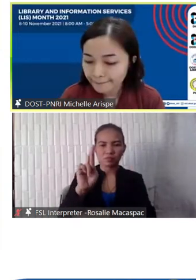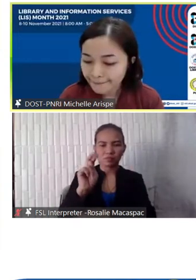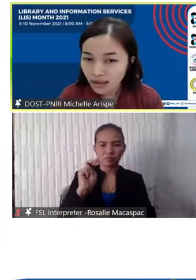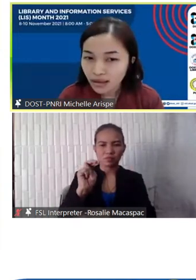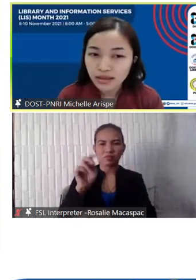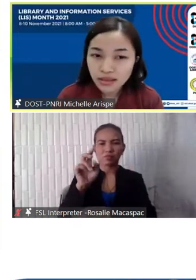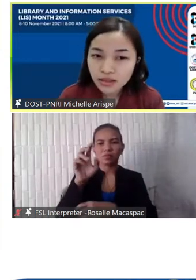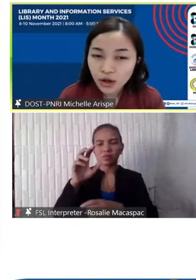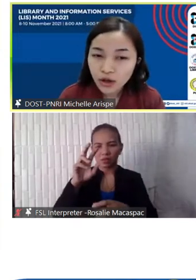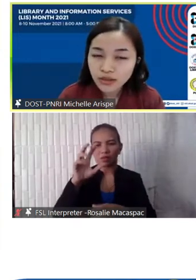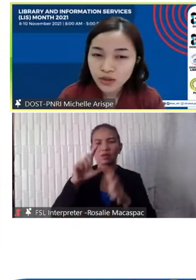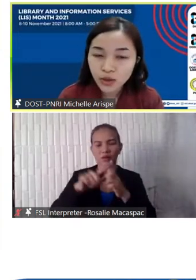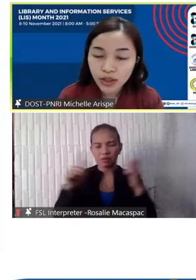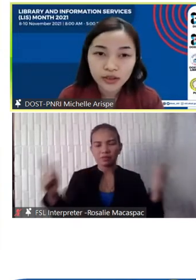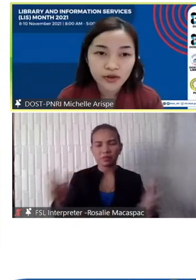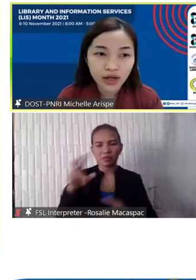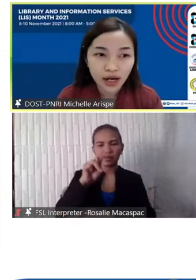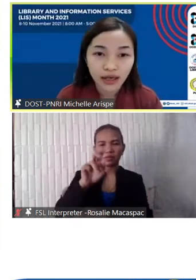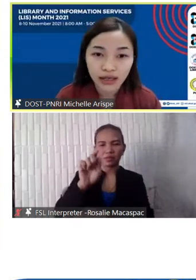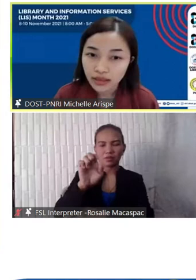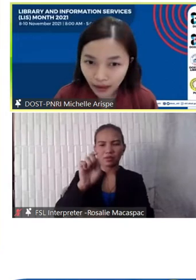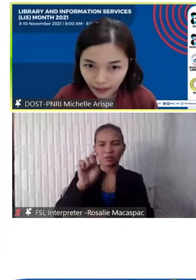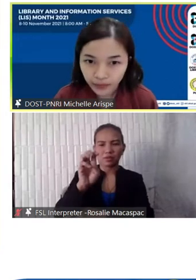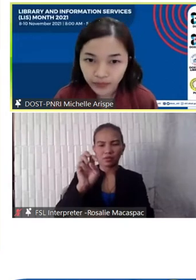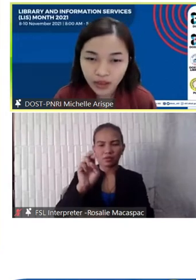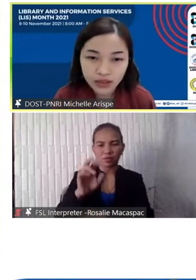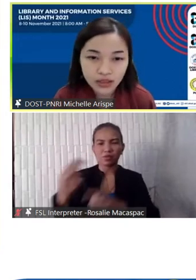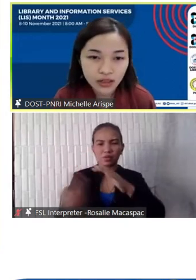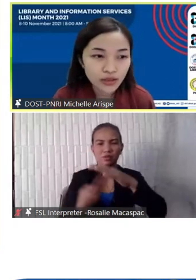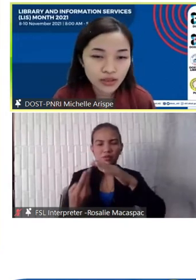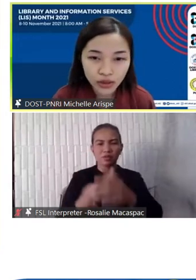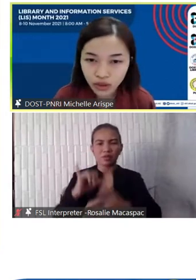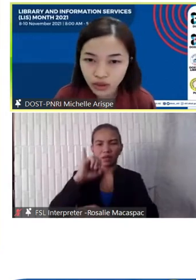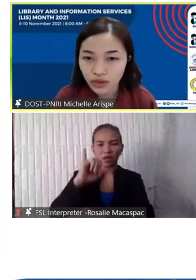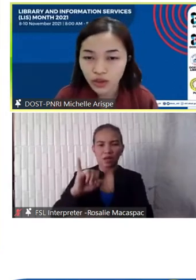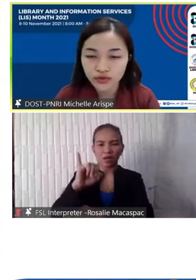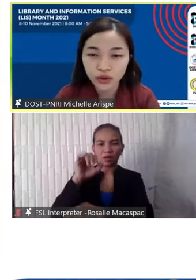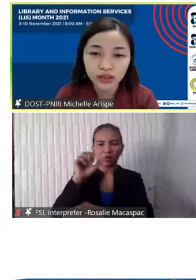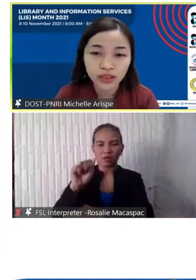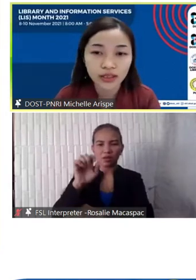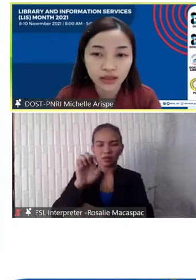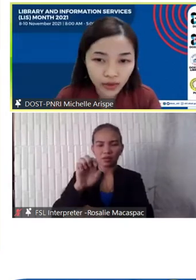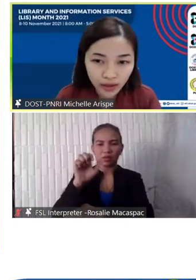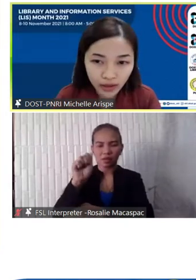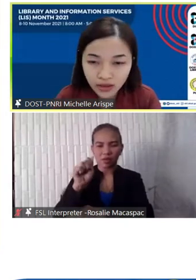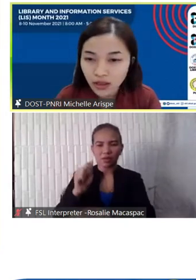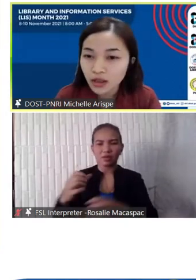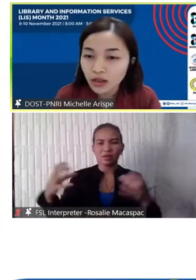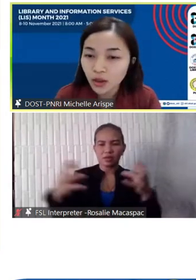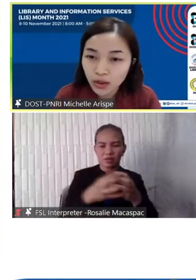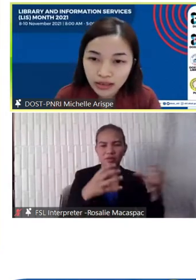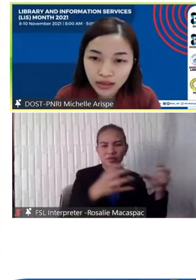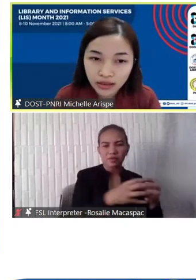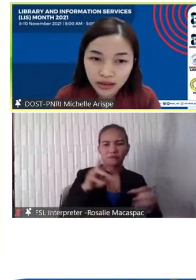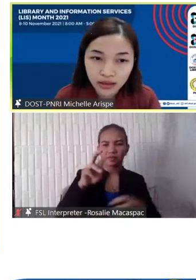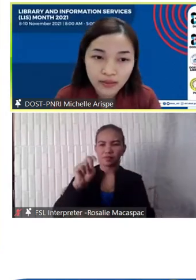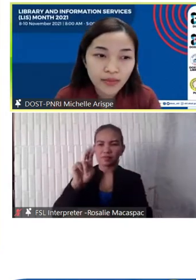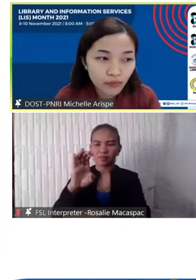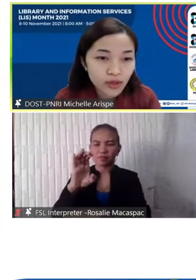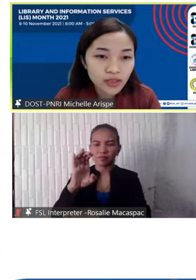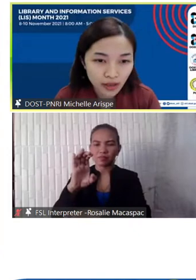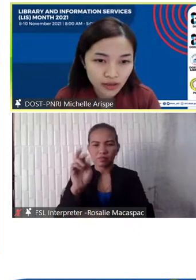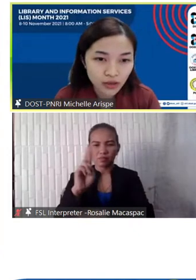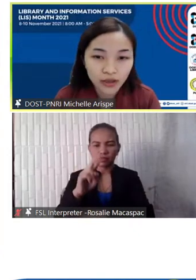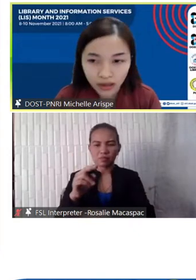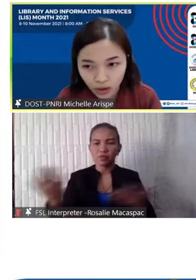INLN. This is also under the IAEA. It's a consortium of nuclear libraries located in